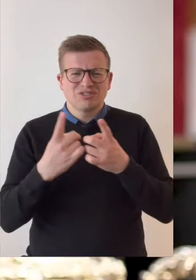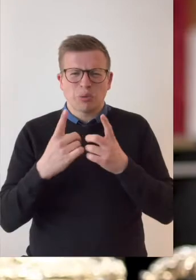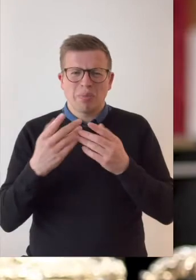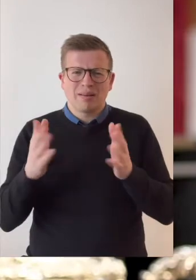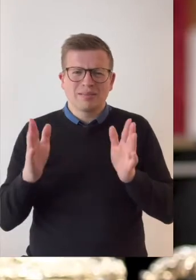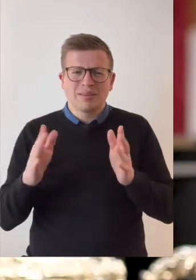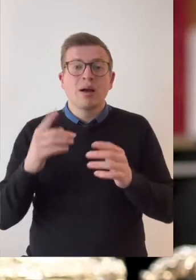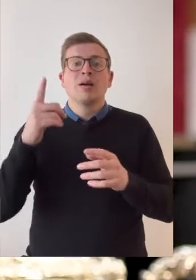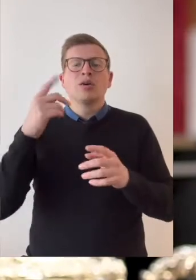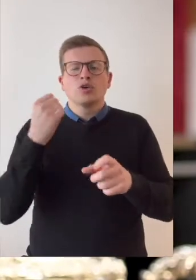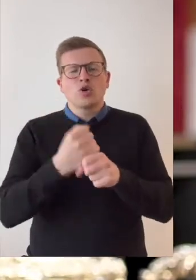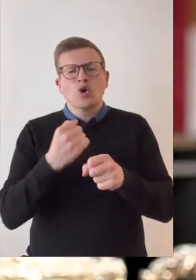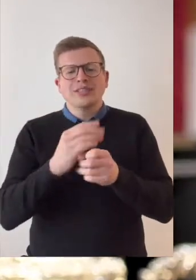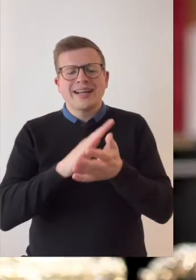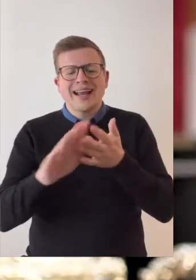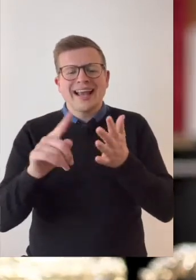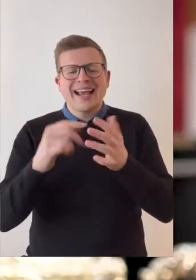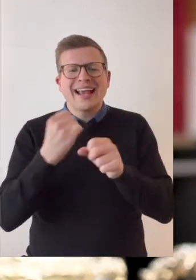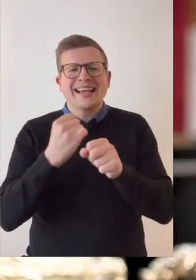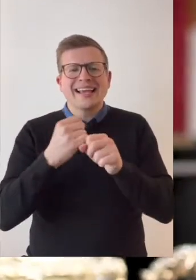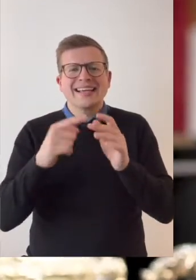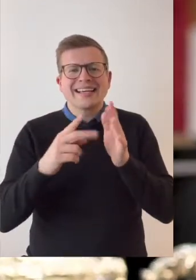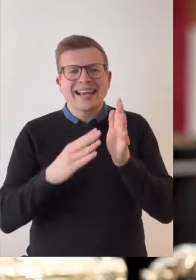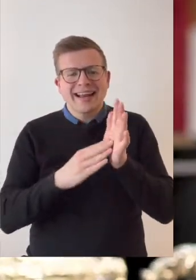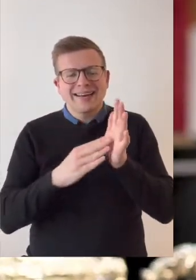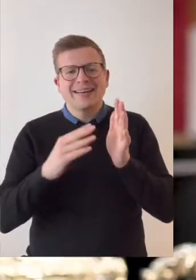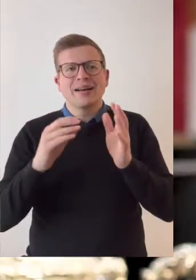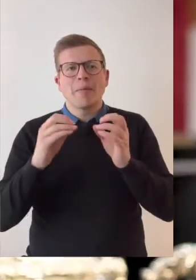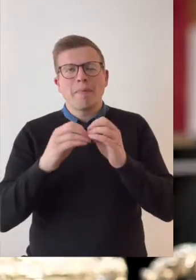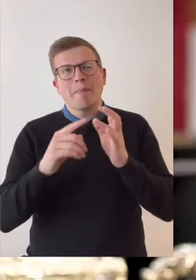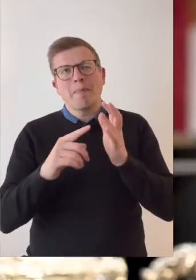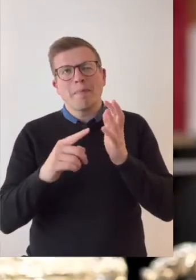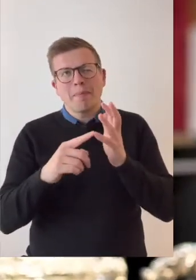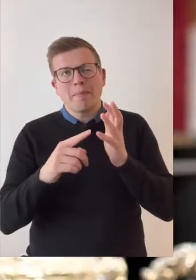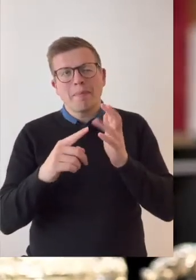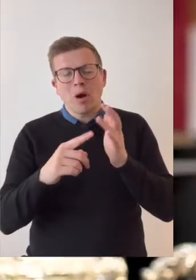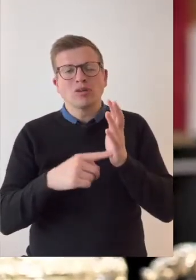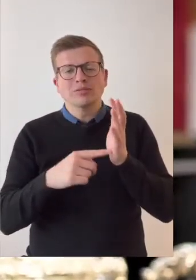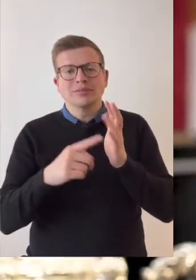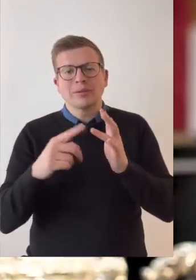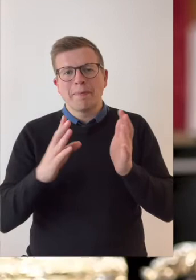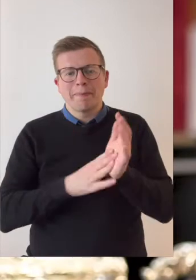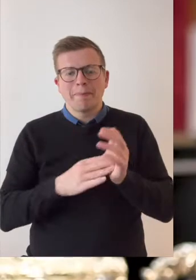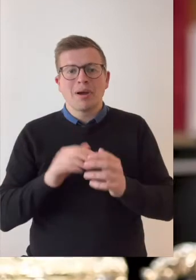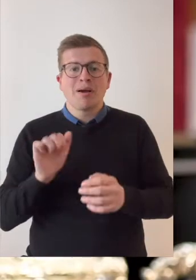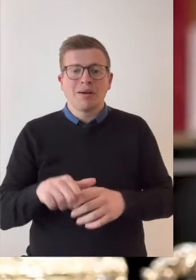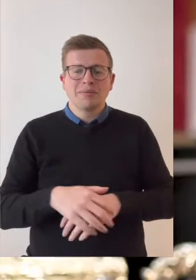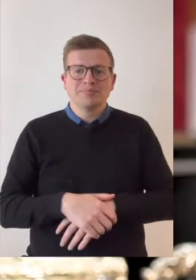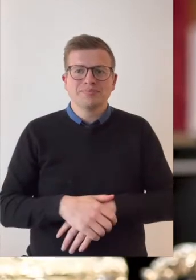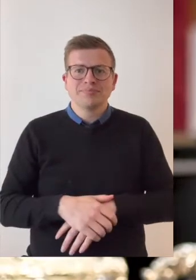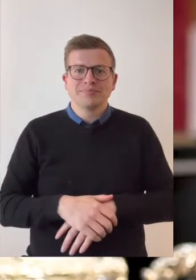it was Gordon something. Higginbottom. Gordon Higginbottom. Oh, yeah. That's just what happens. And